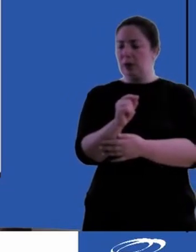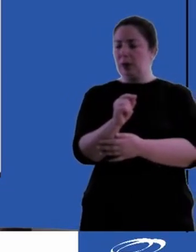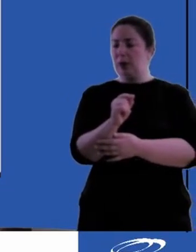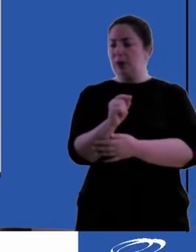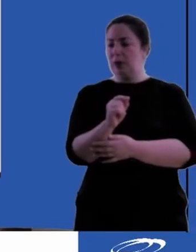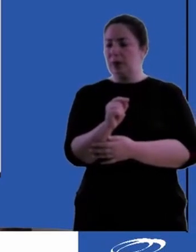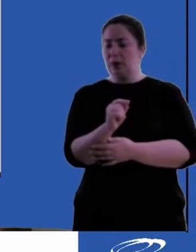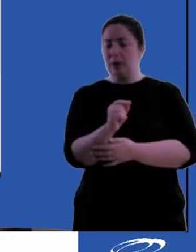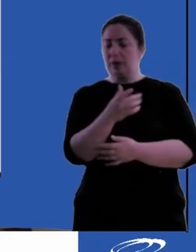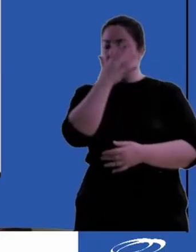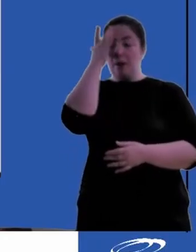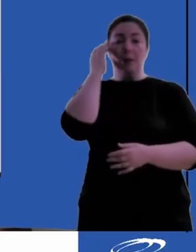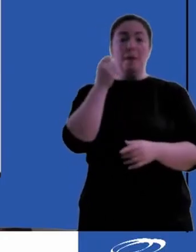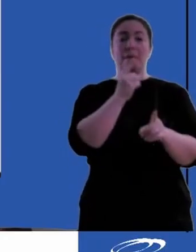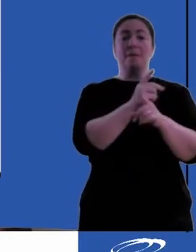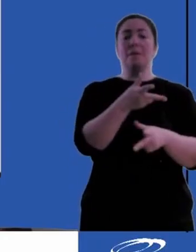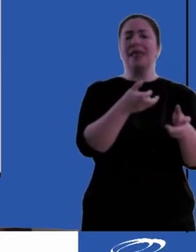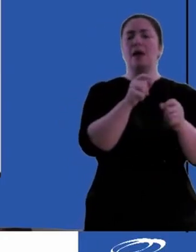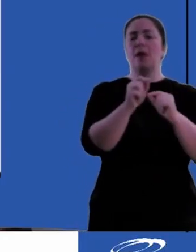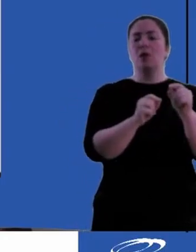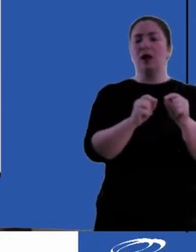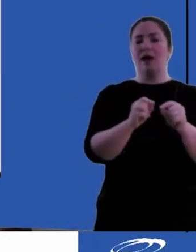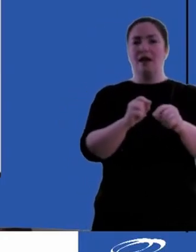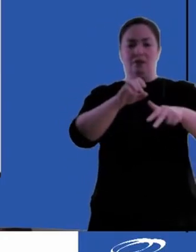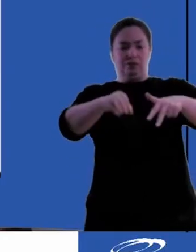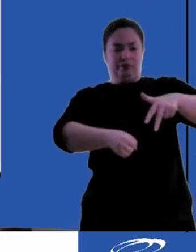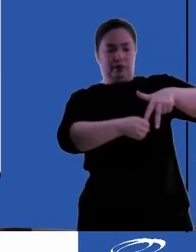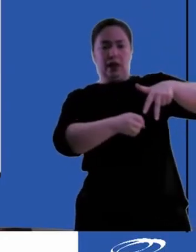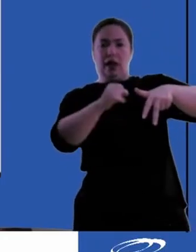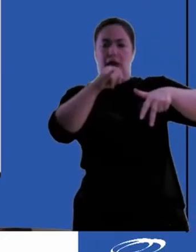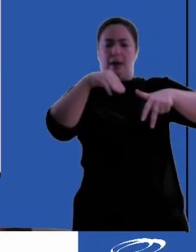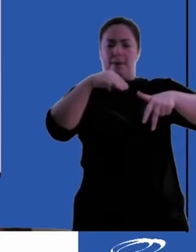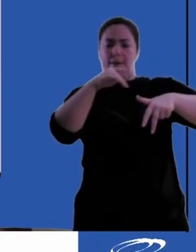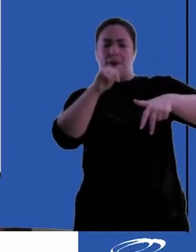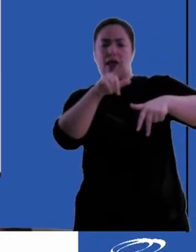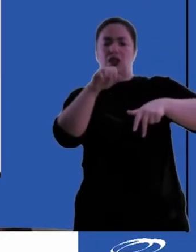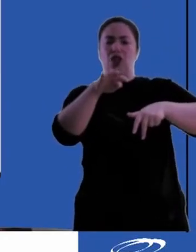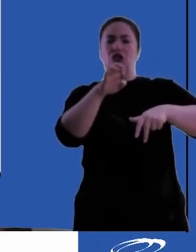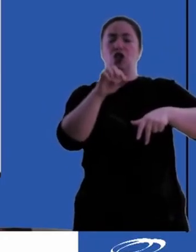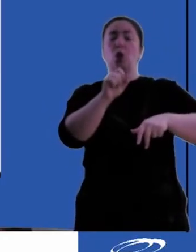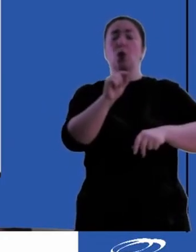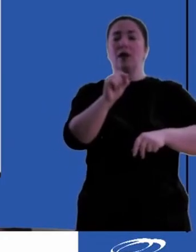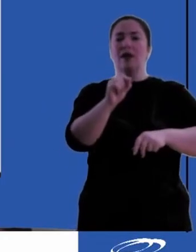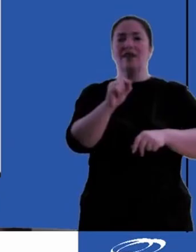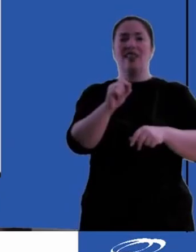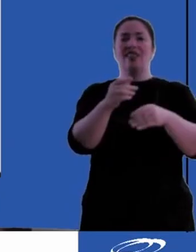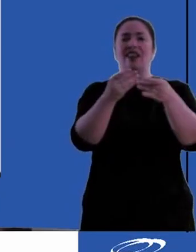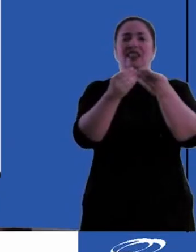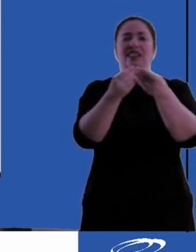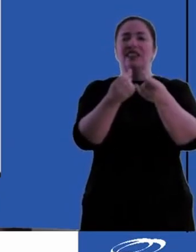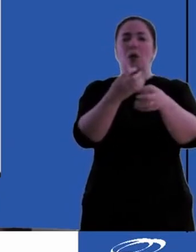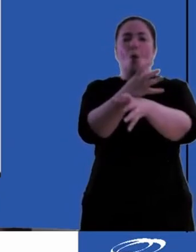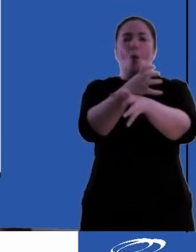resected implants. And what we showed is that there was still an incremental increase in sensitivity with the sonicate fluid cultures versus the